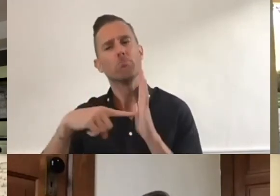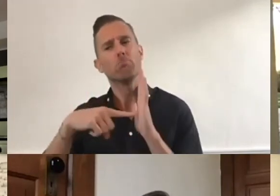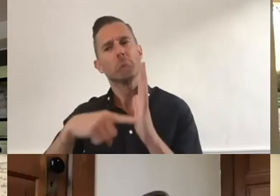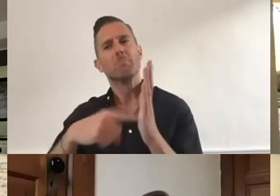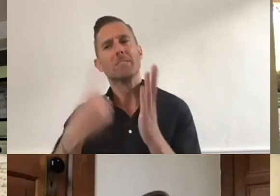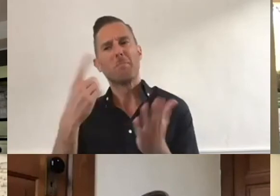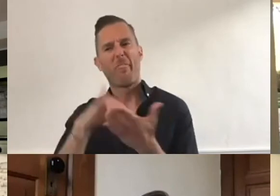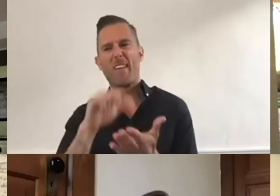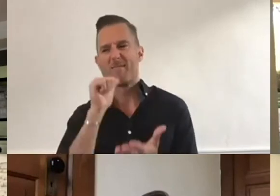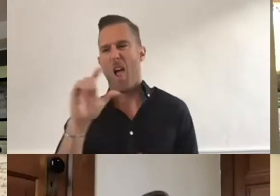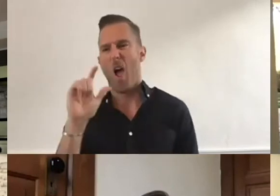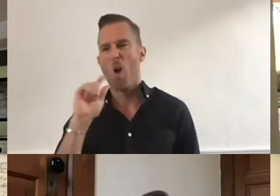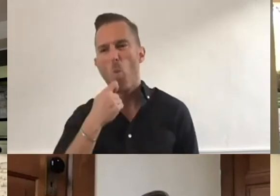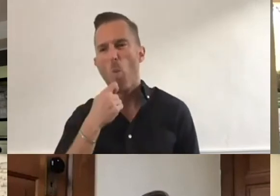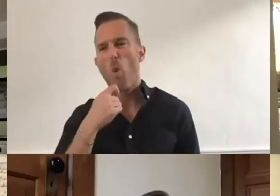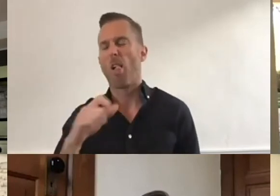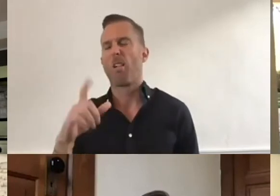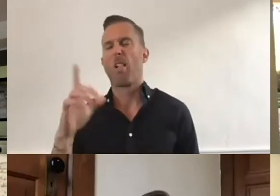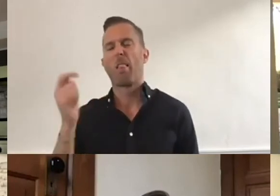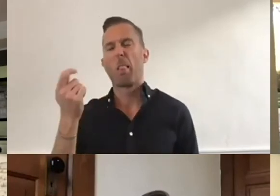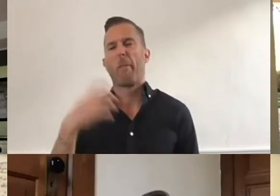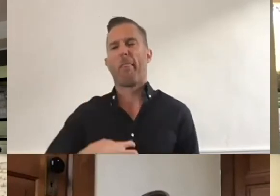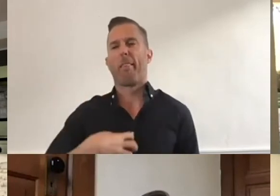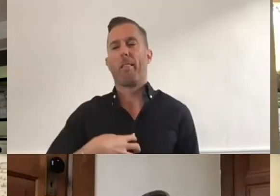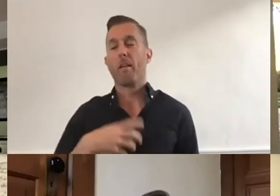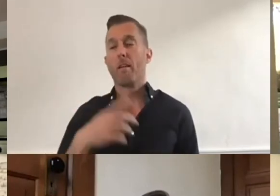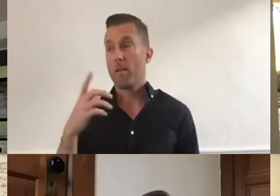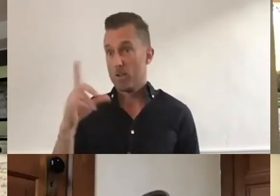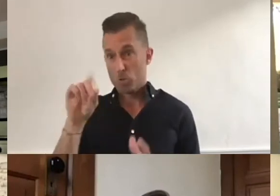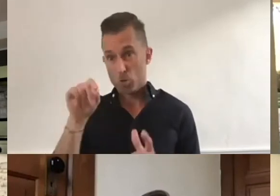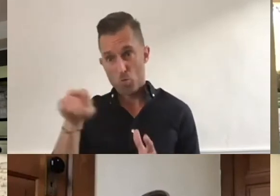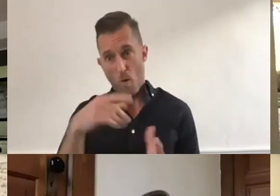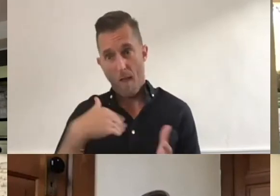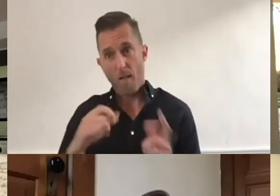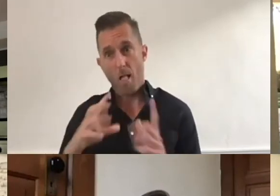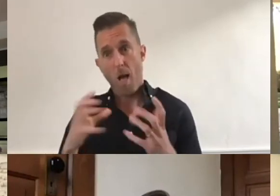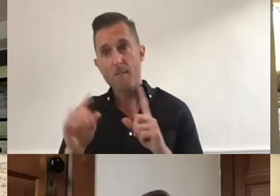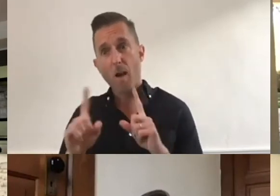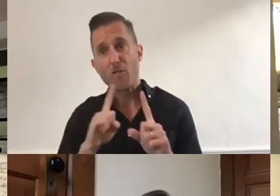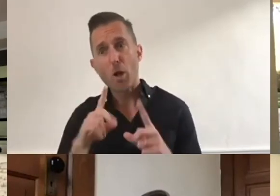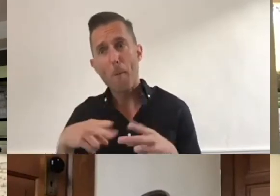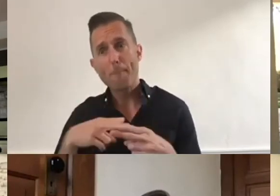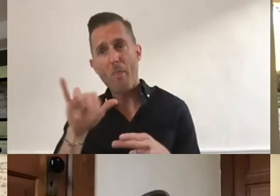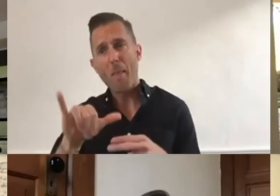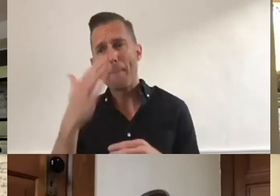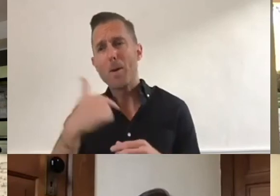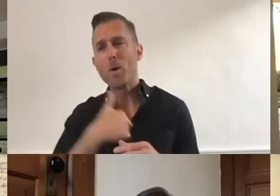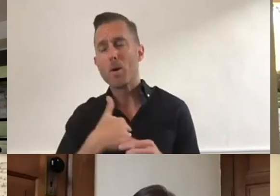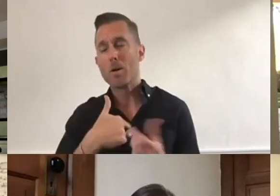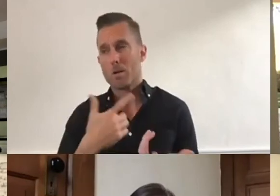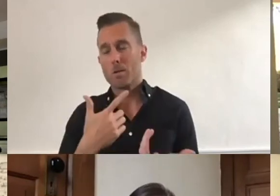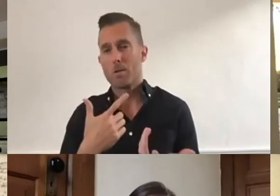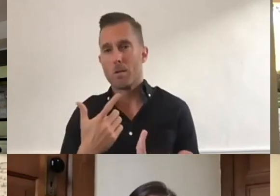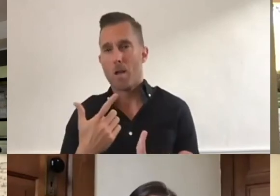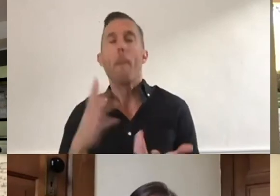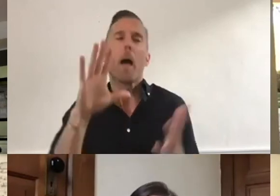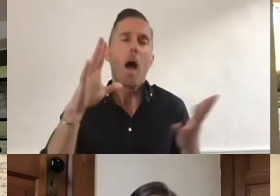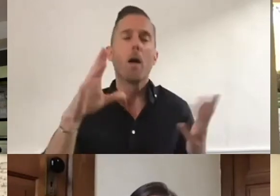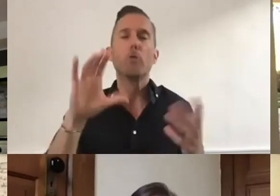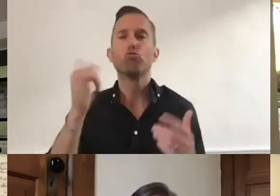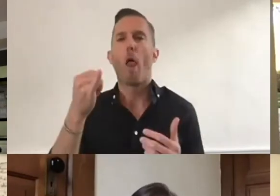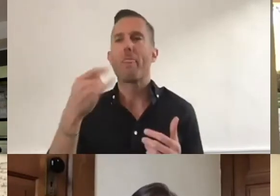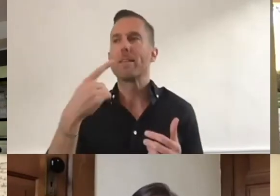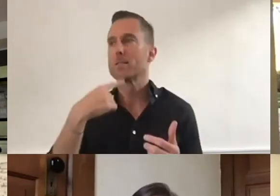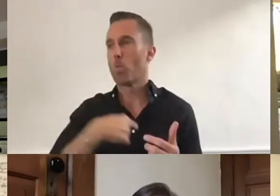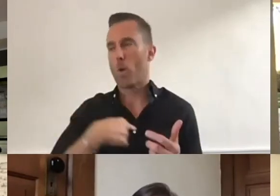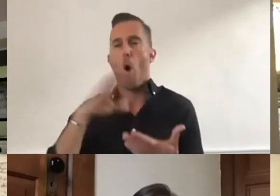of conversation in the writer's room about, because we're all there. I mean, we've all done it. We've all used these words